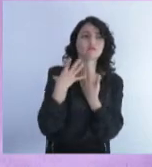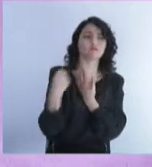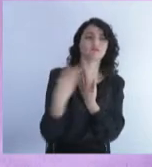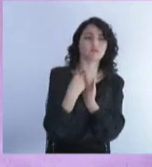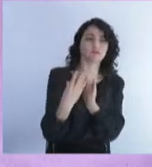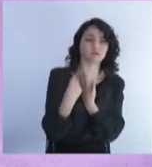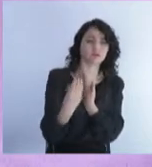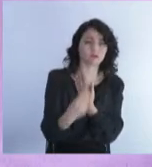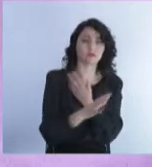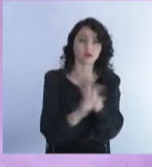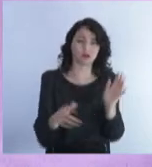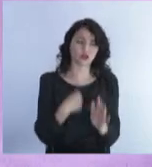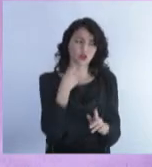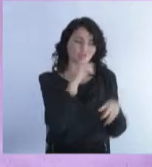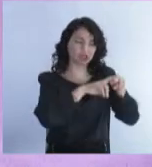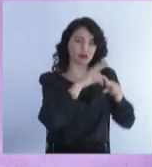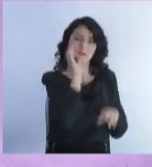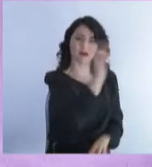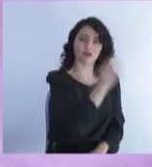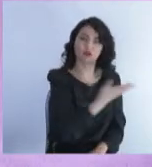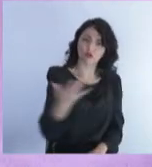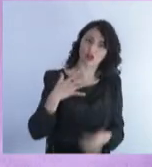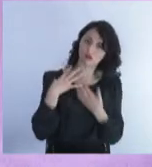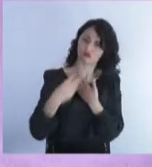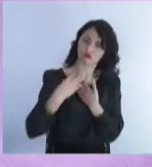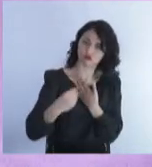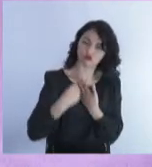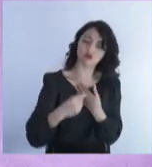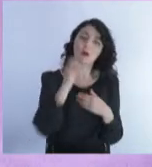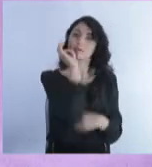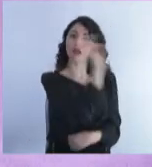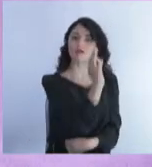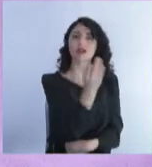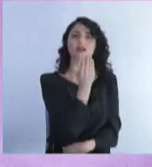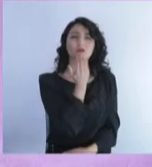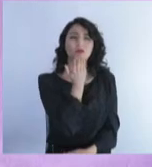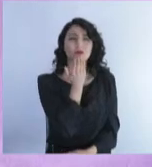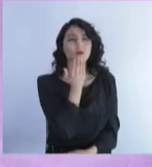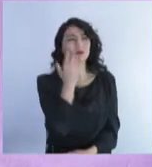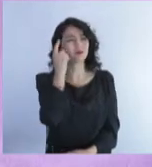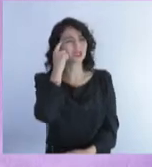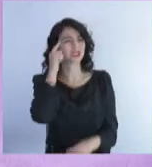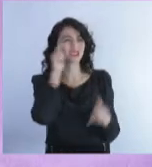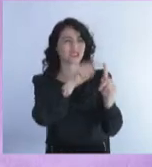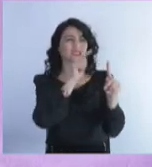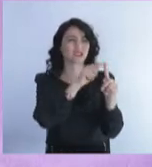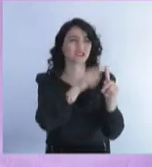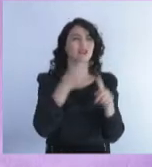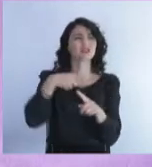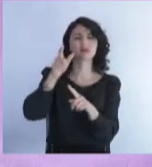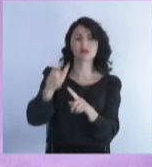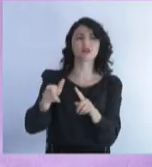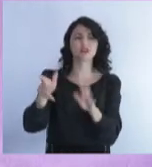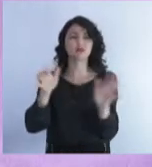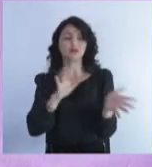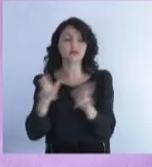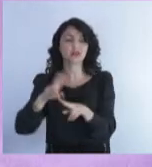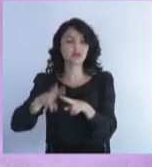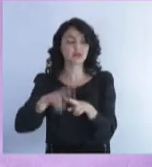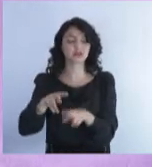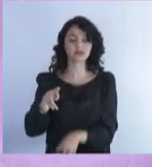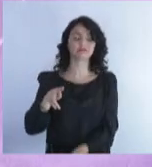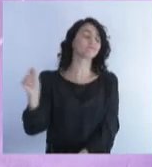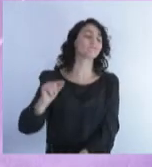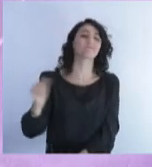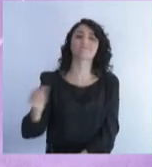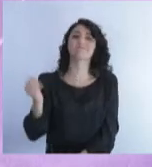you're probably a perfectionist. You think about what you did wrong and could do better, and you judge other people through that lens. You only